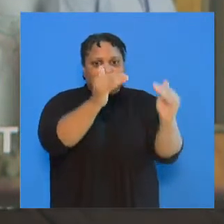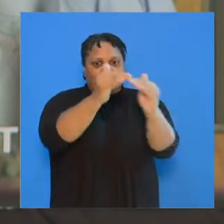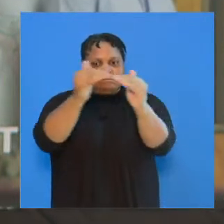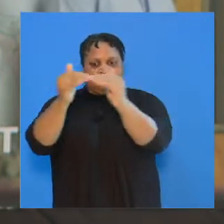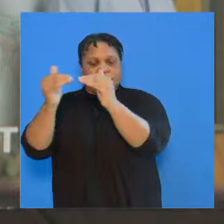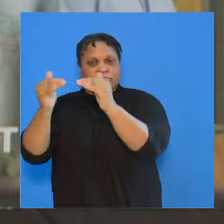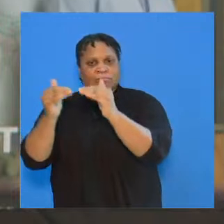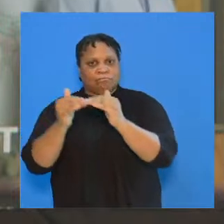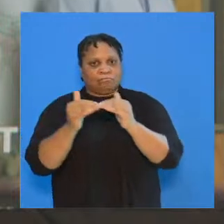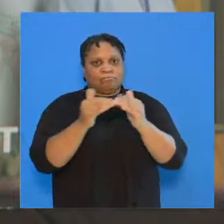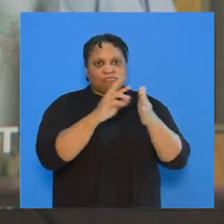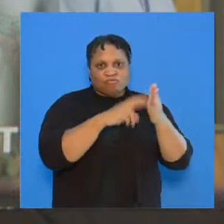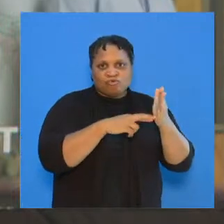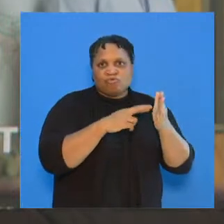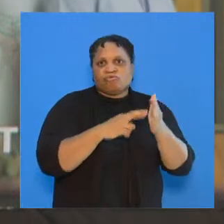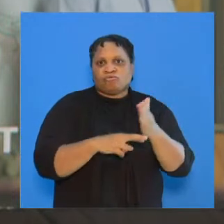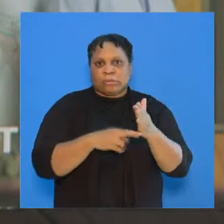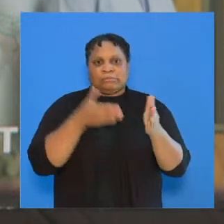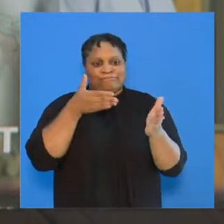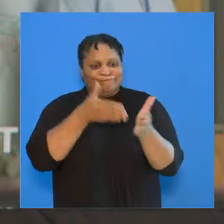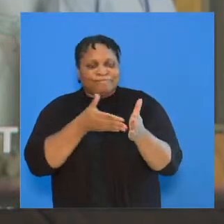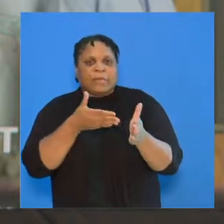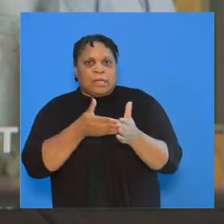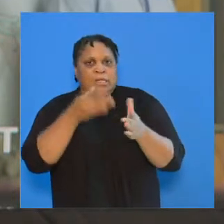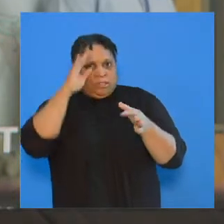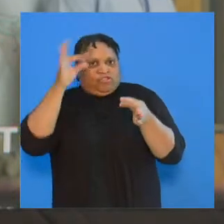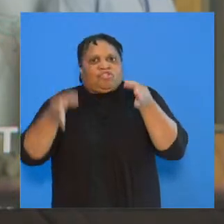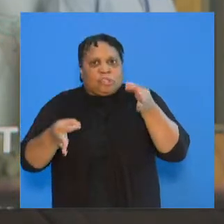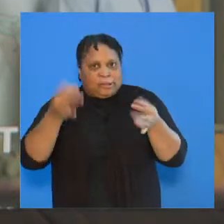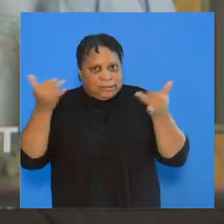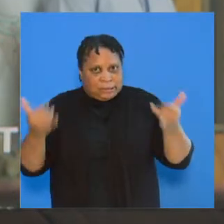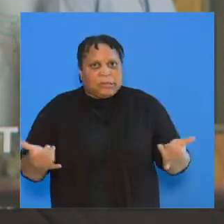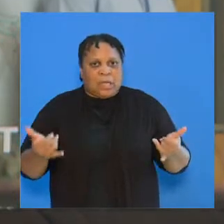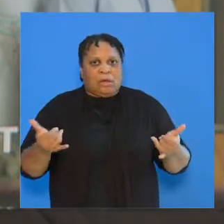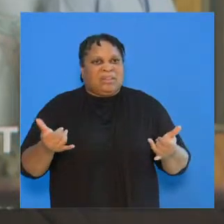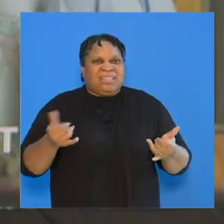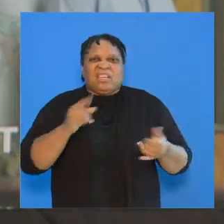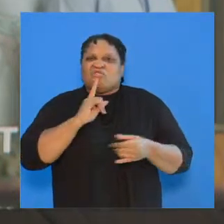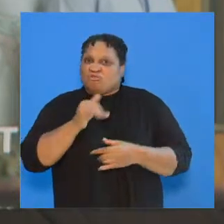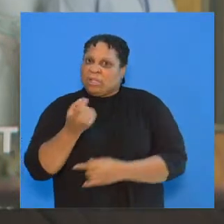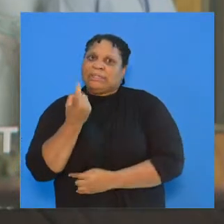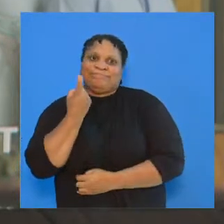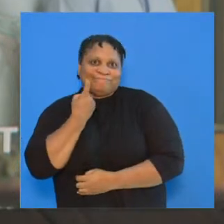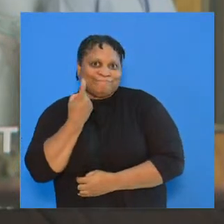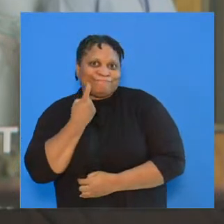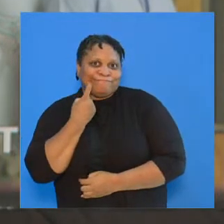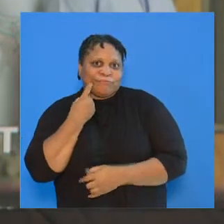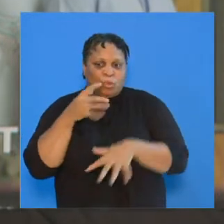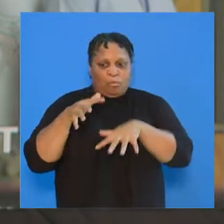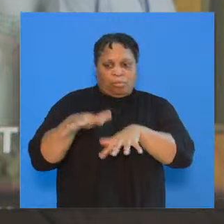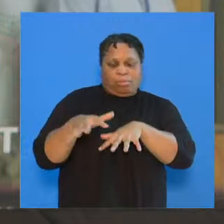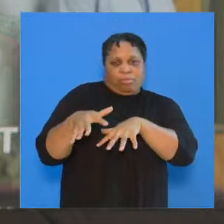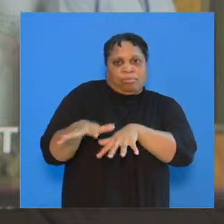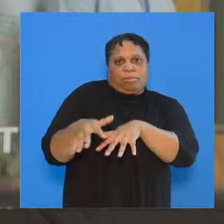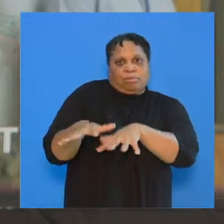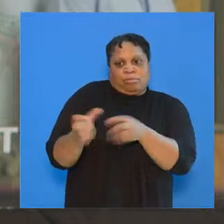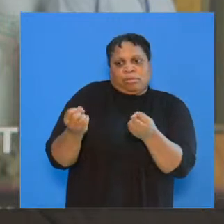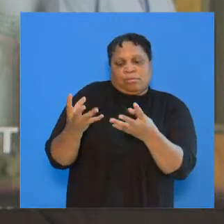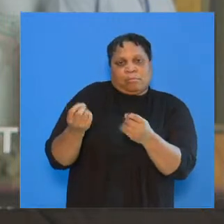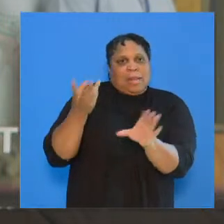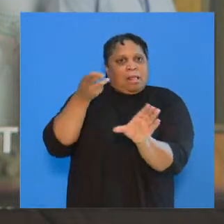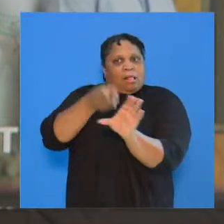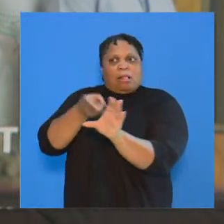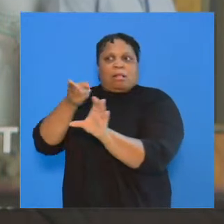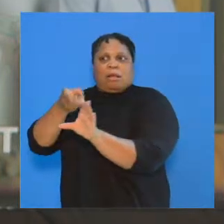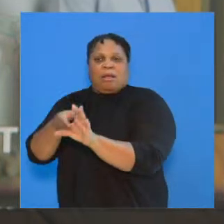justice in our country. In fact, it was not so long ago that we were marching alongside so many of you and